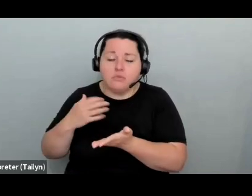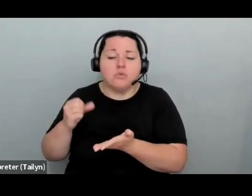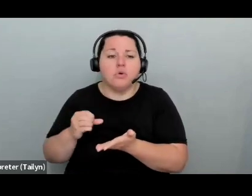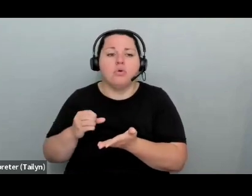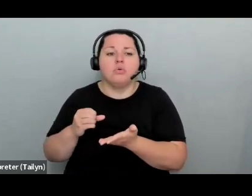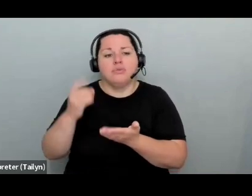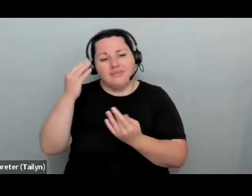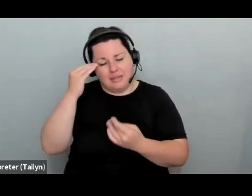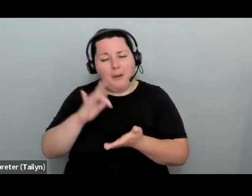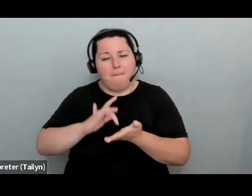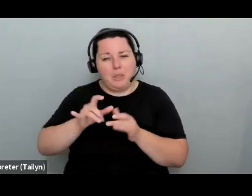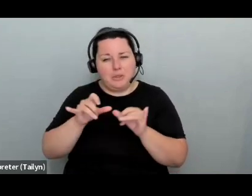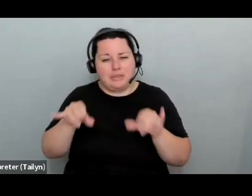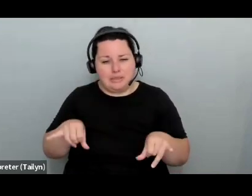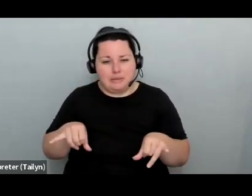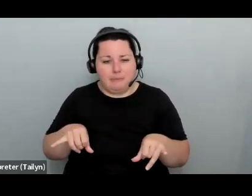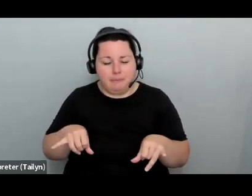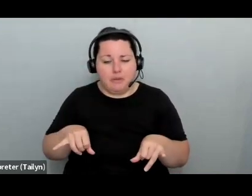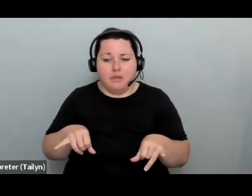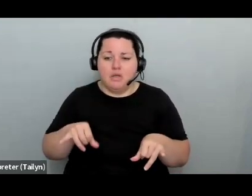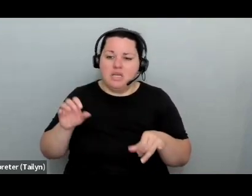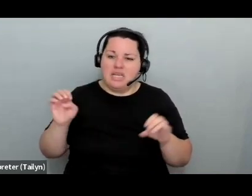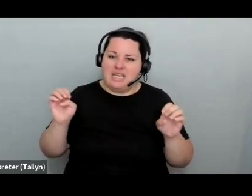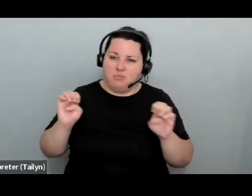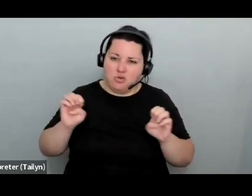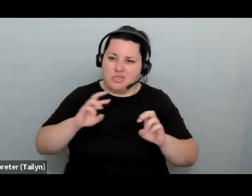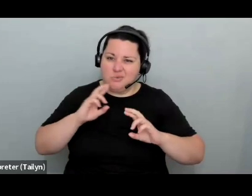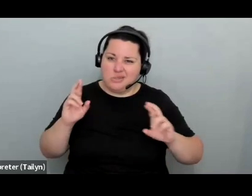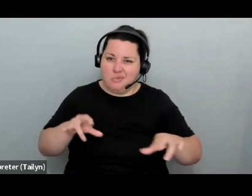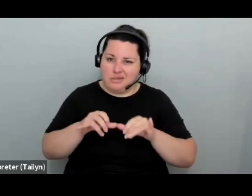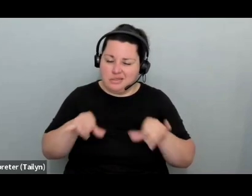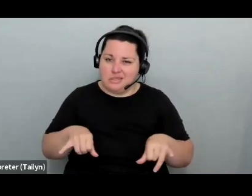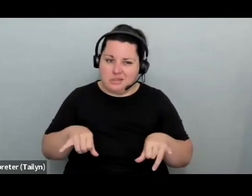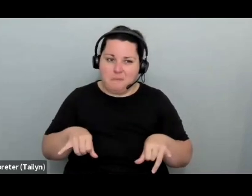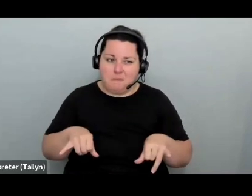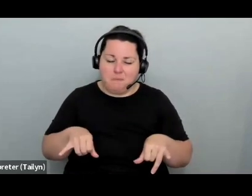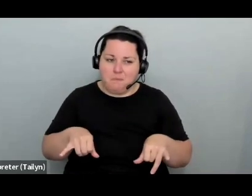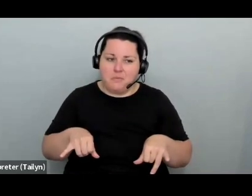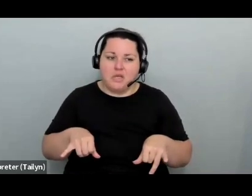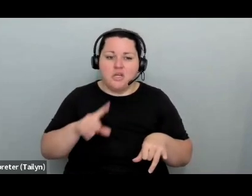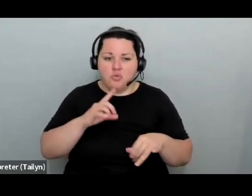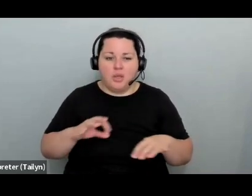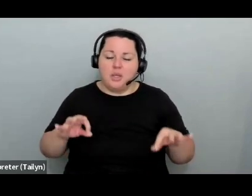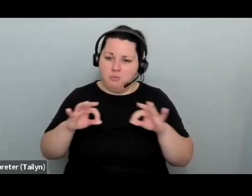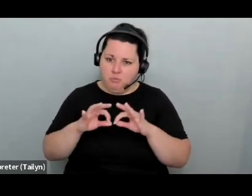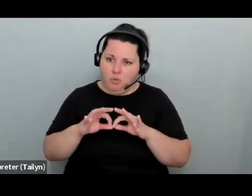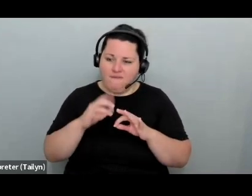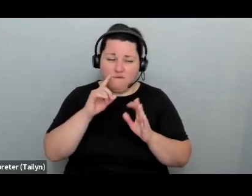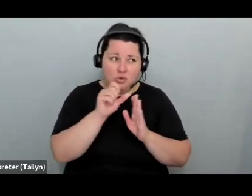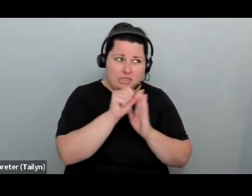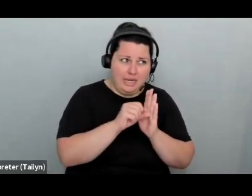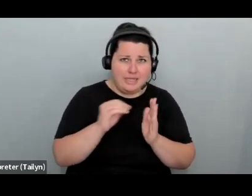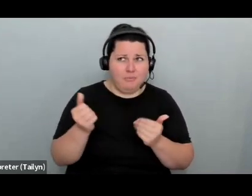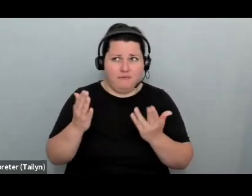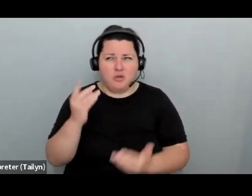thinking about the medical system and thinking about the emergency response system, I think it's important for both states and providers to